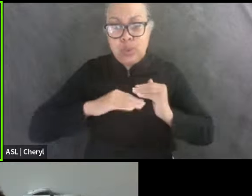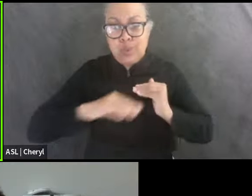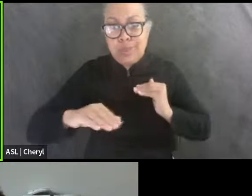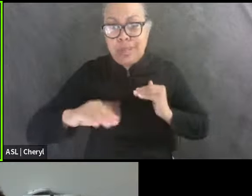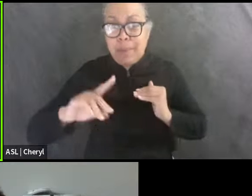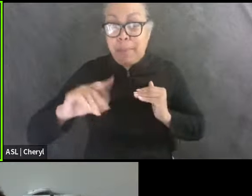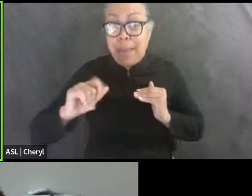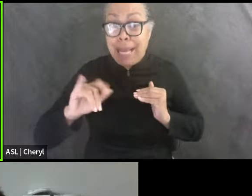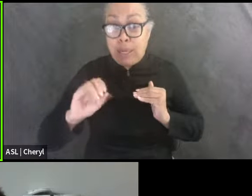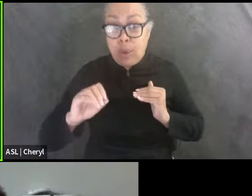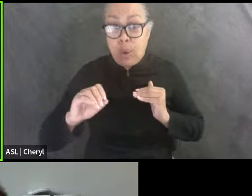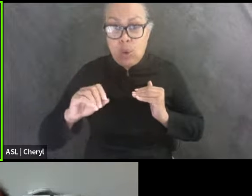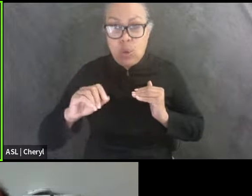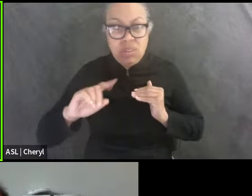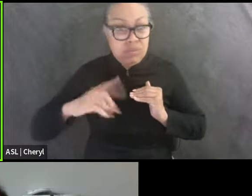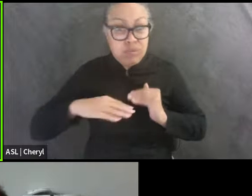level,